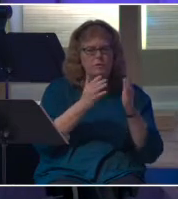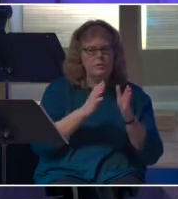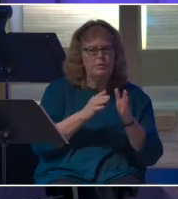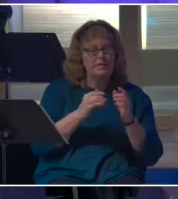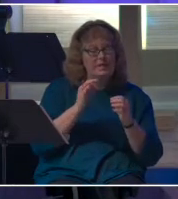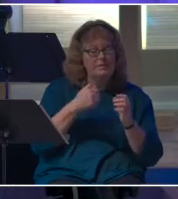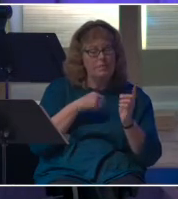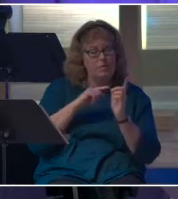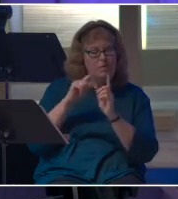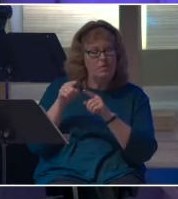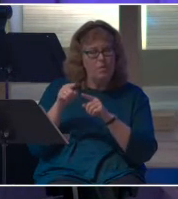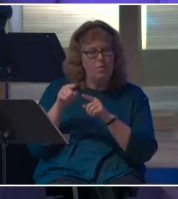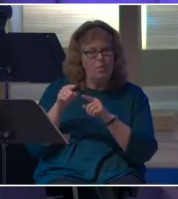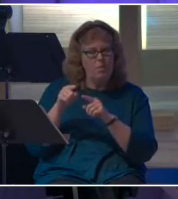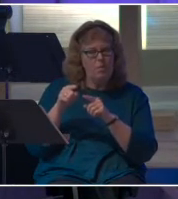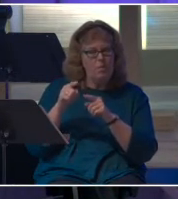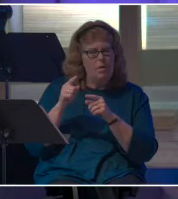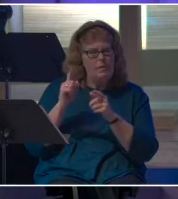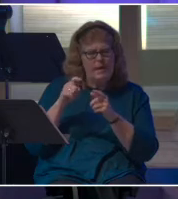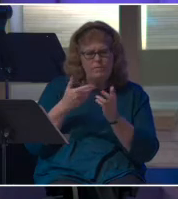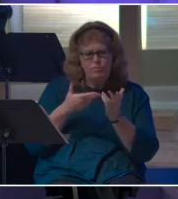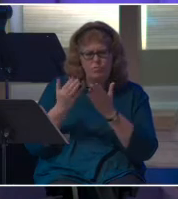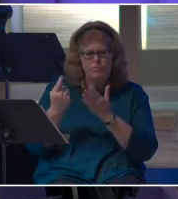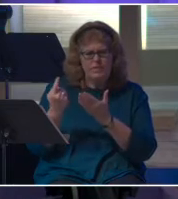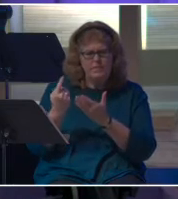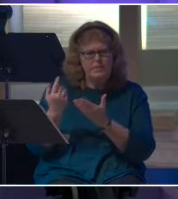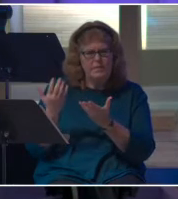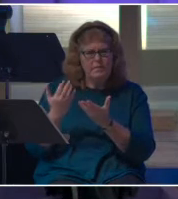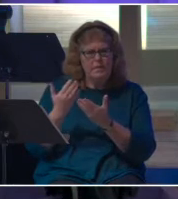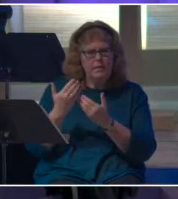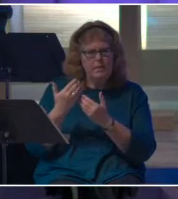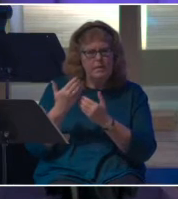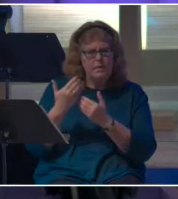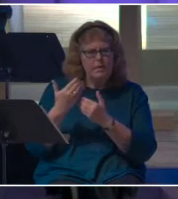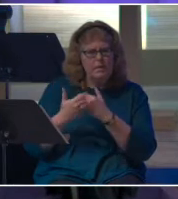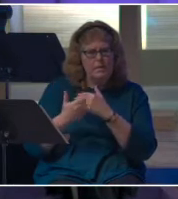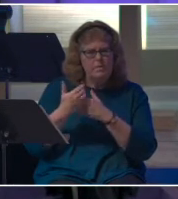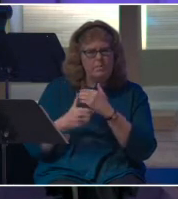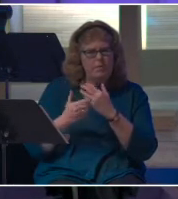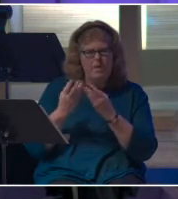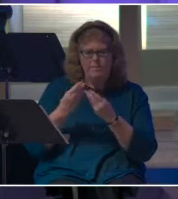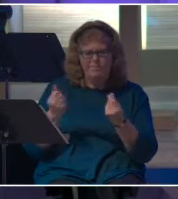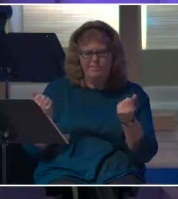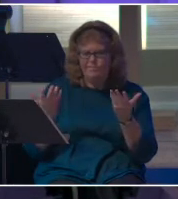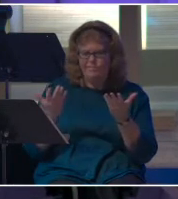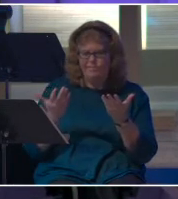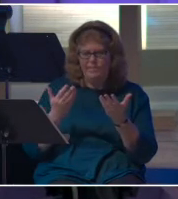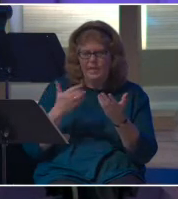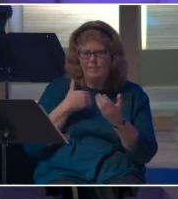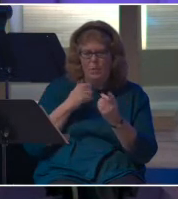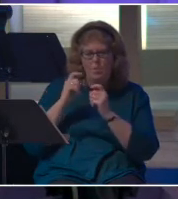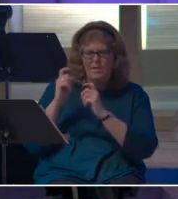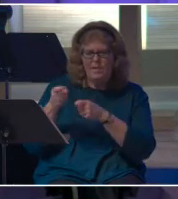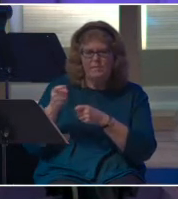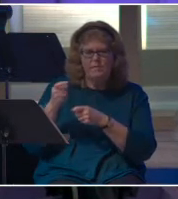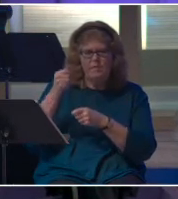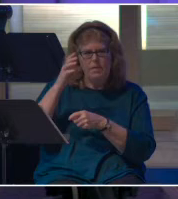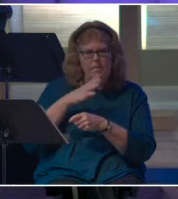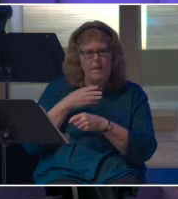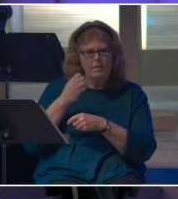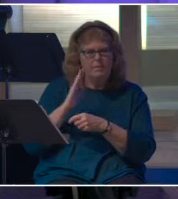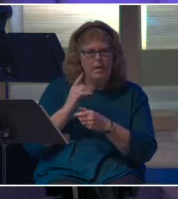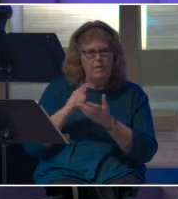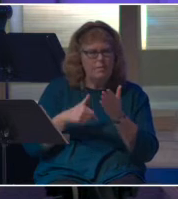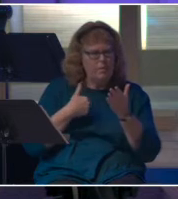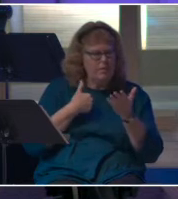go, what can we bring the man? For the bread in our sacks is gone, and there's no present to bring the man of God. What do we